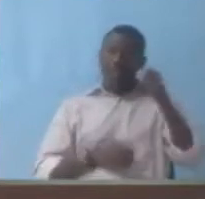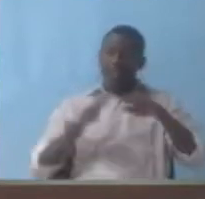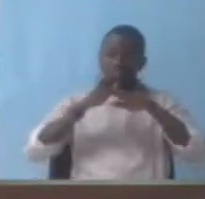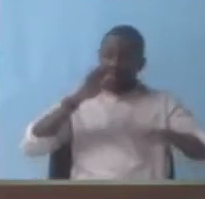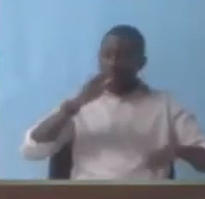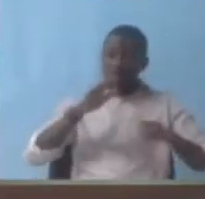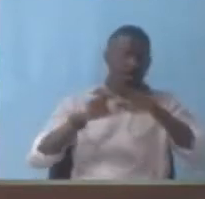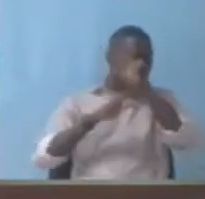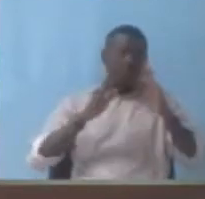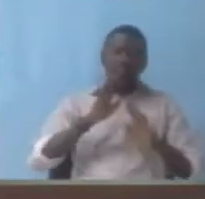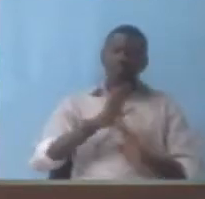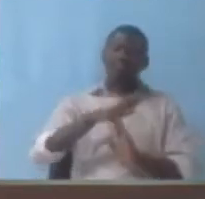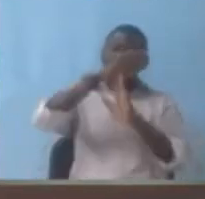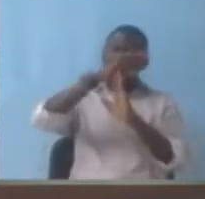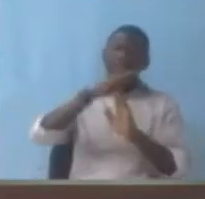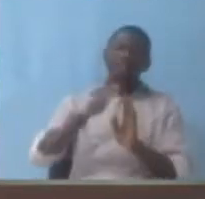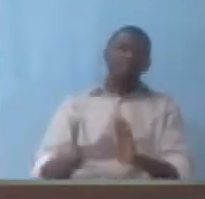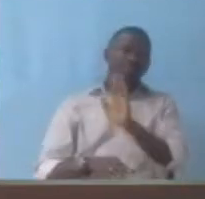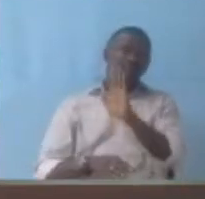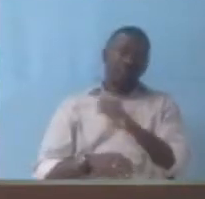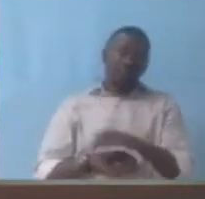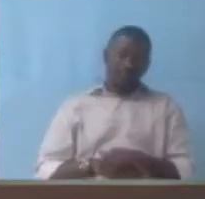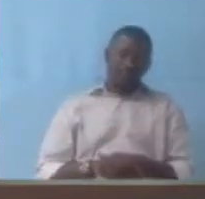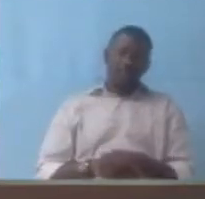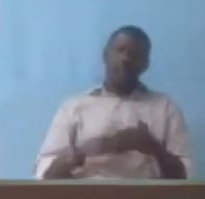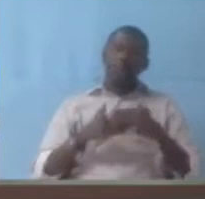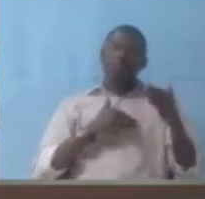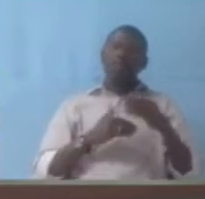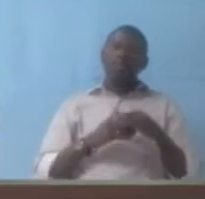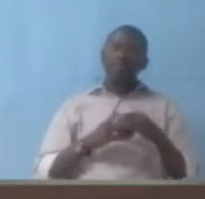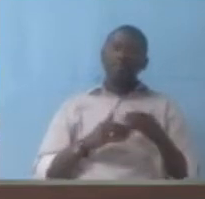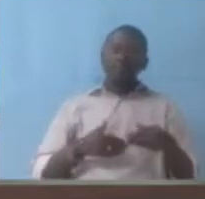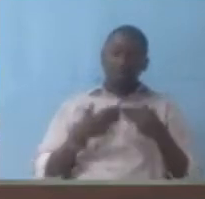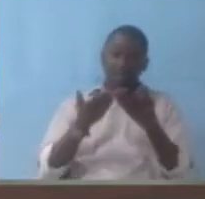president and cabinet. Utumu yolu den. Most of the provisions which follow